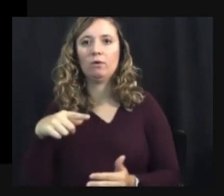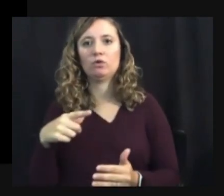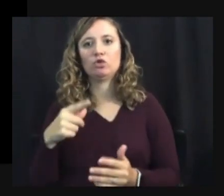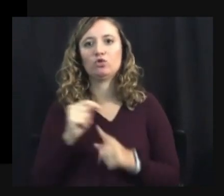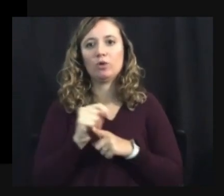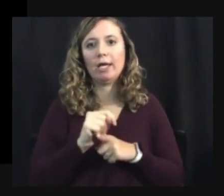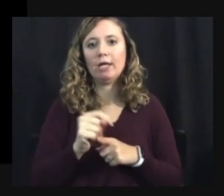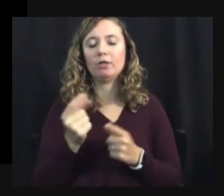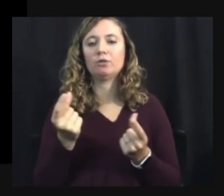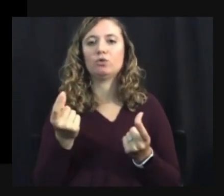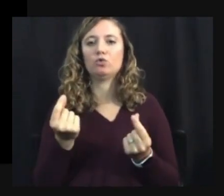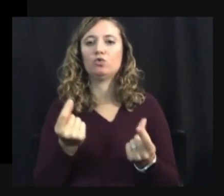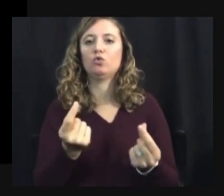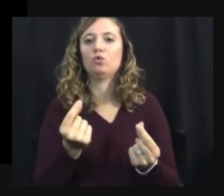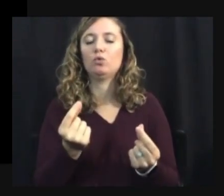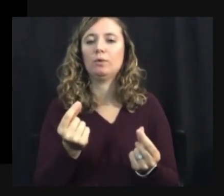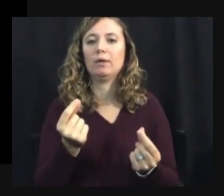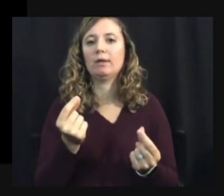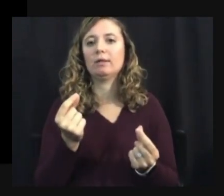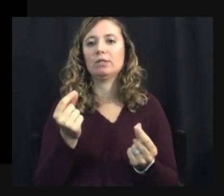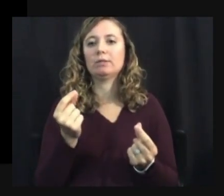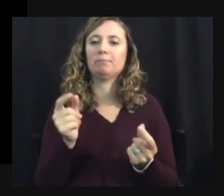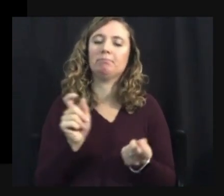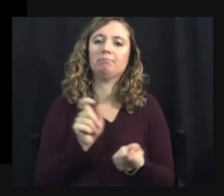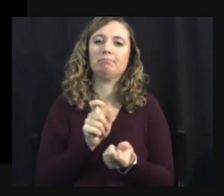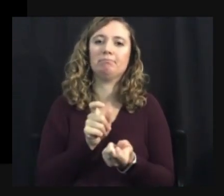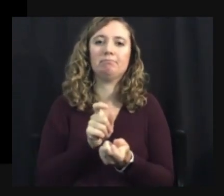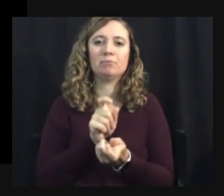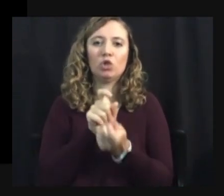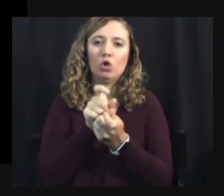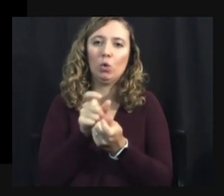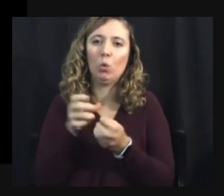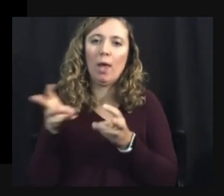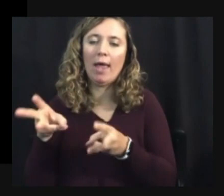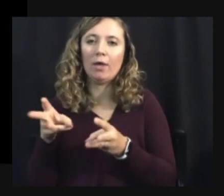in a certain way or to be able to say certain things,